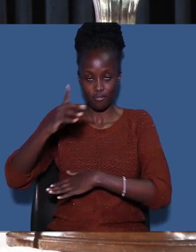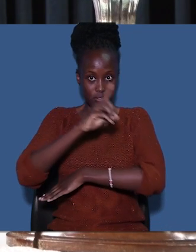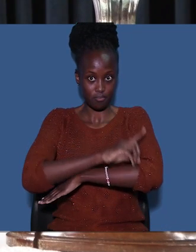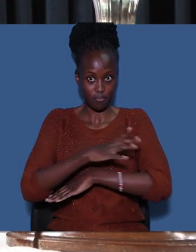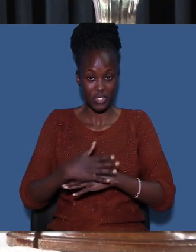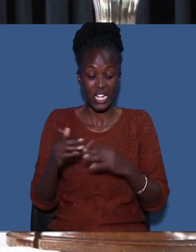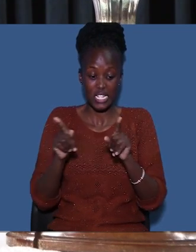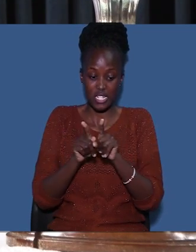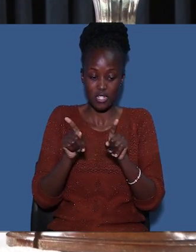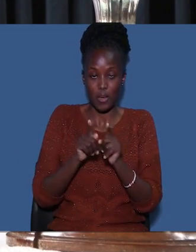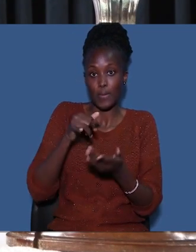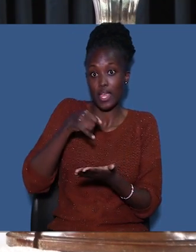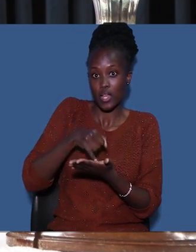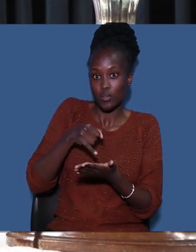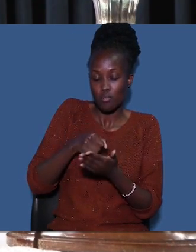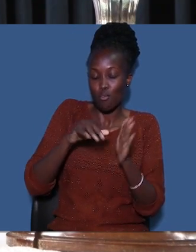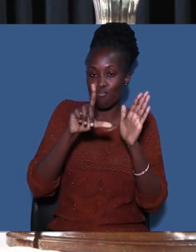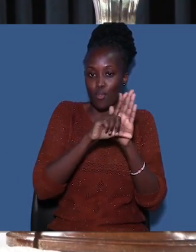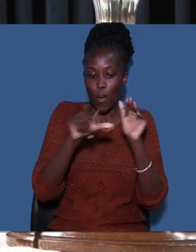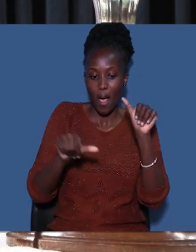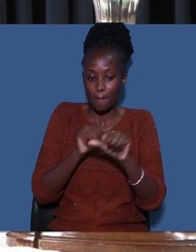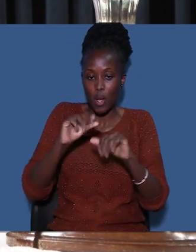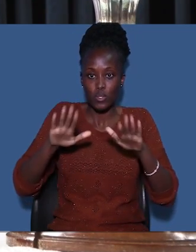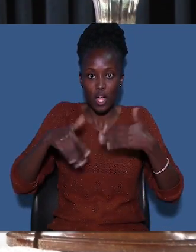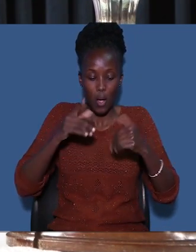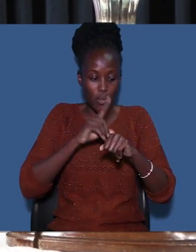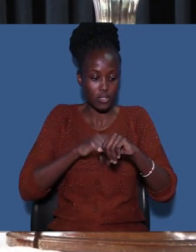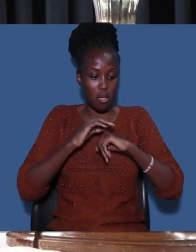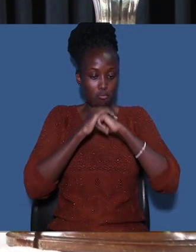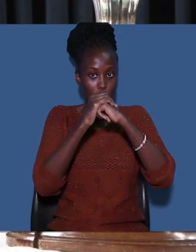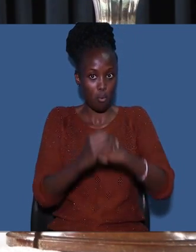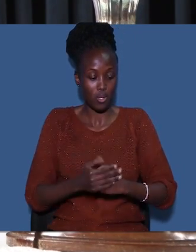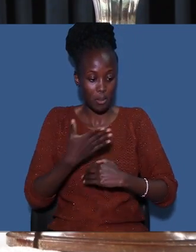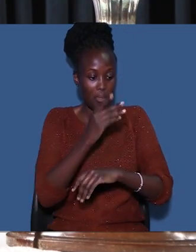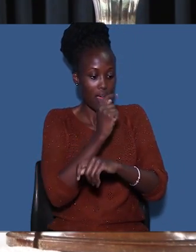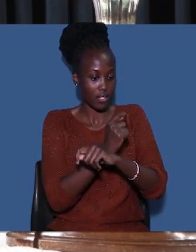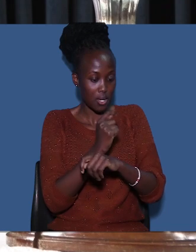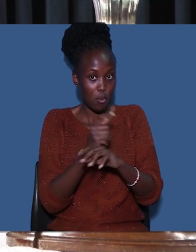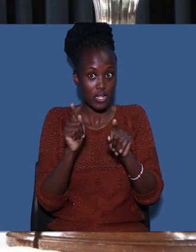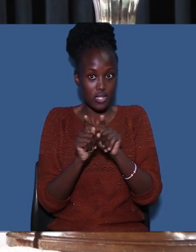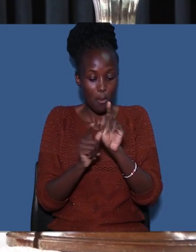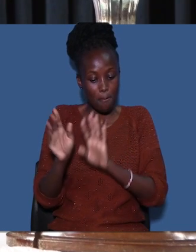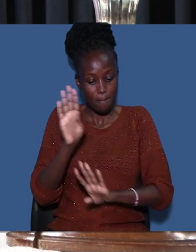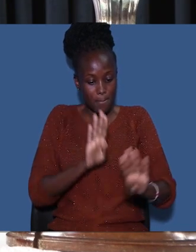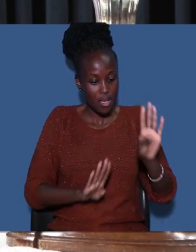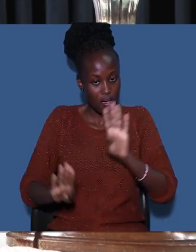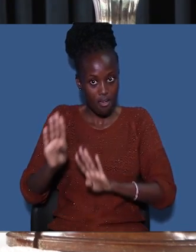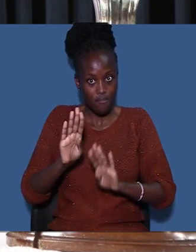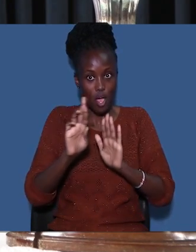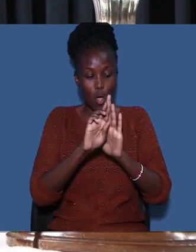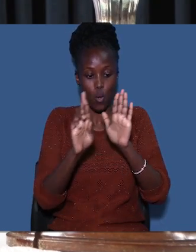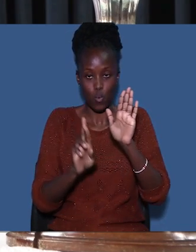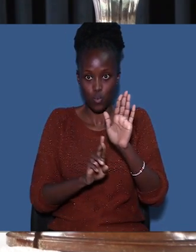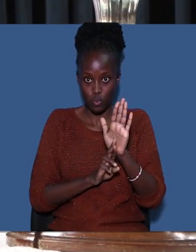ceremonial rules that governed the worship of God in the temple, and moral rules, and that is the